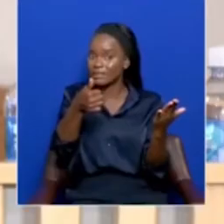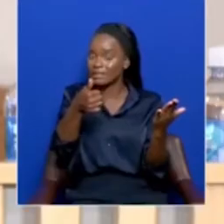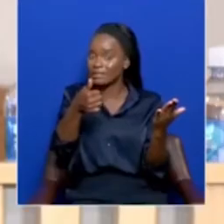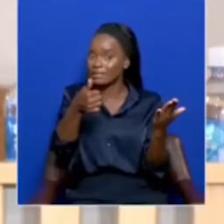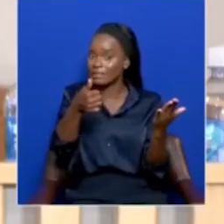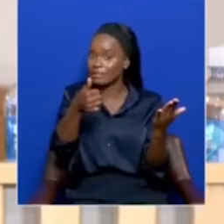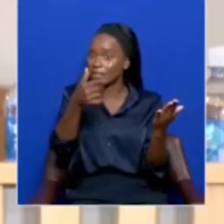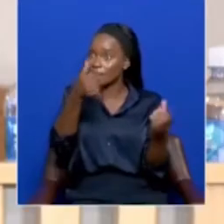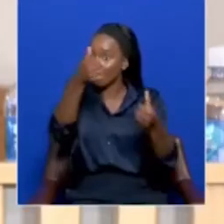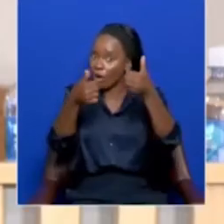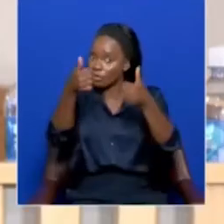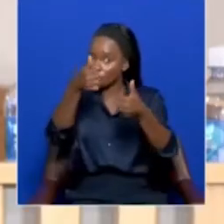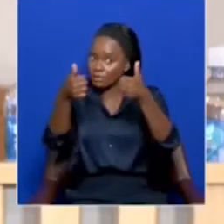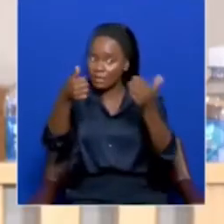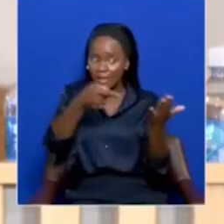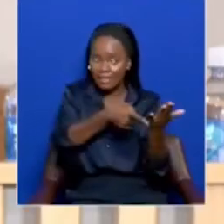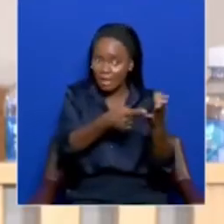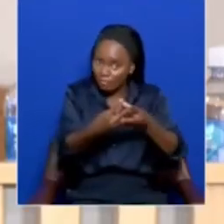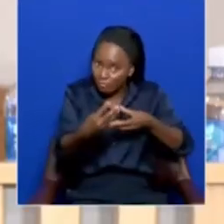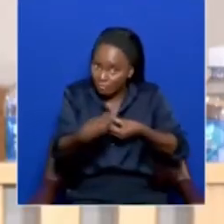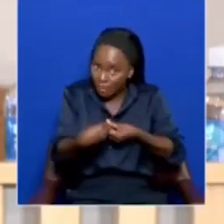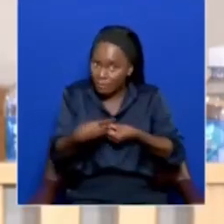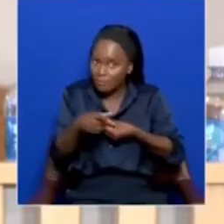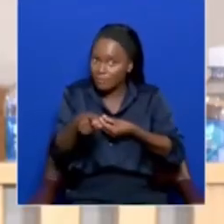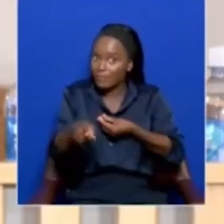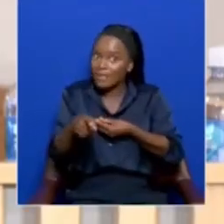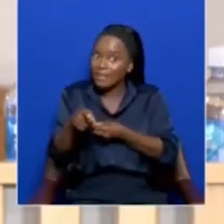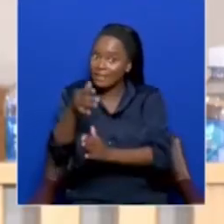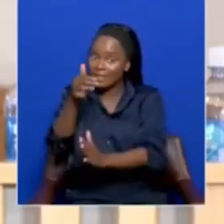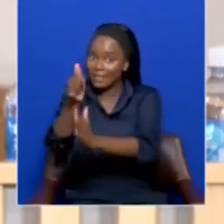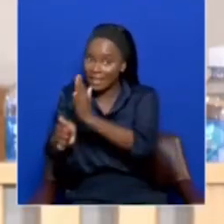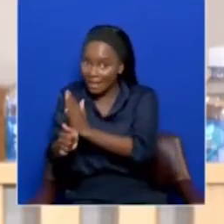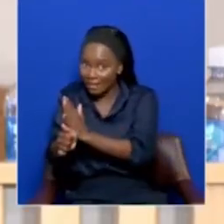assassination? I just need you to confirm whether it's the same people.